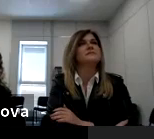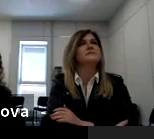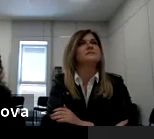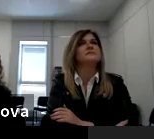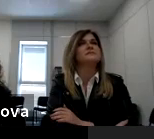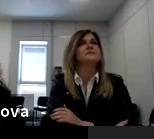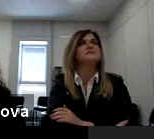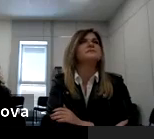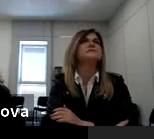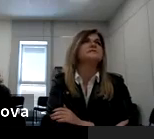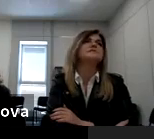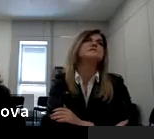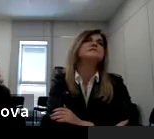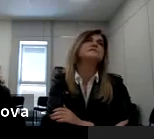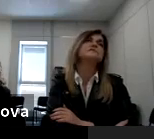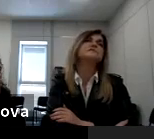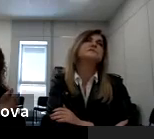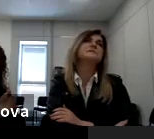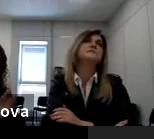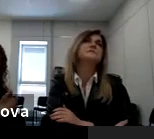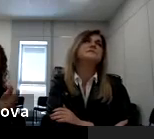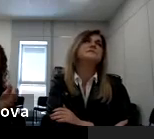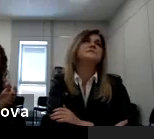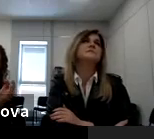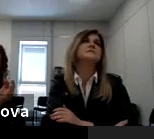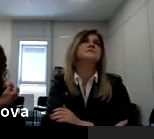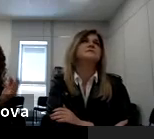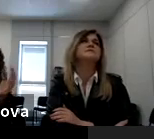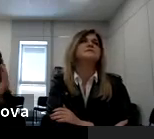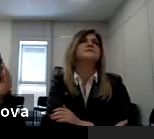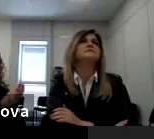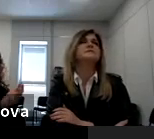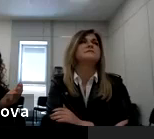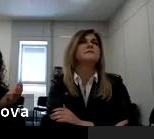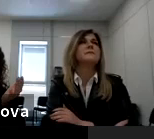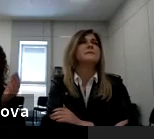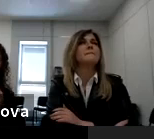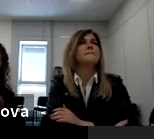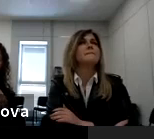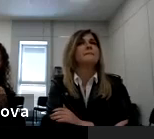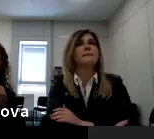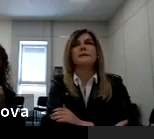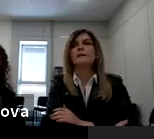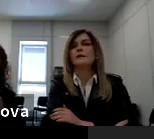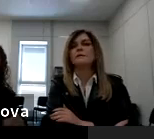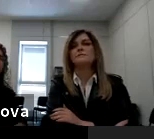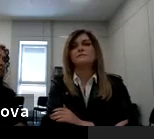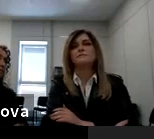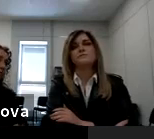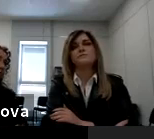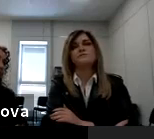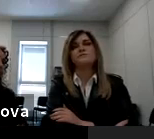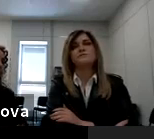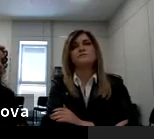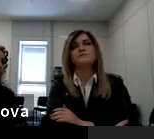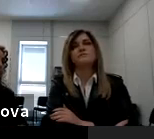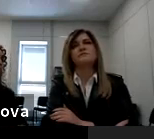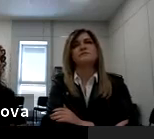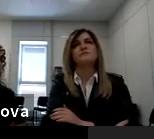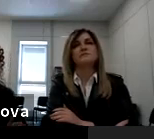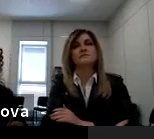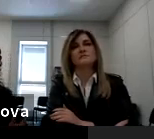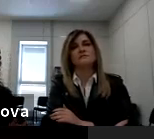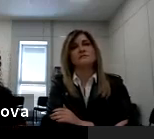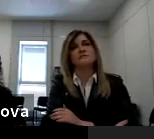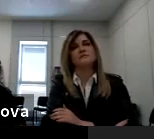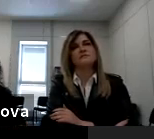course, and 10 to 50, 60 degrees and 80 degrees. It's common optics for